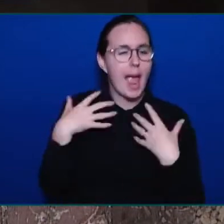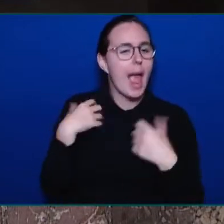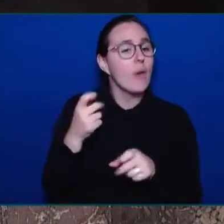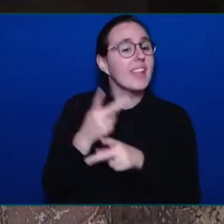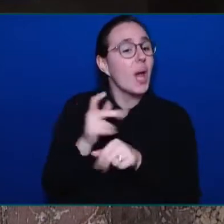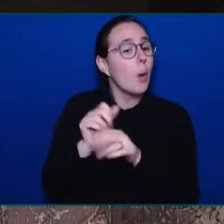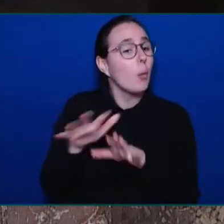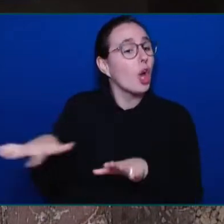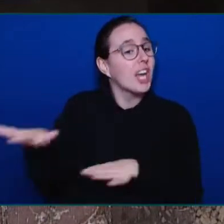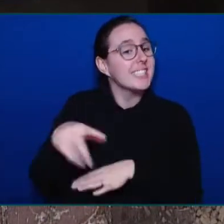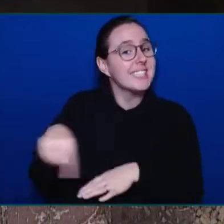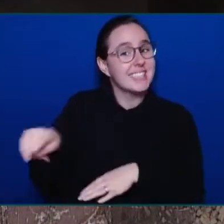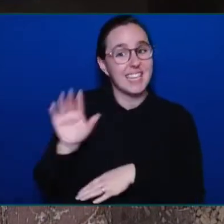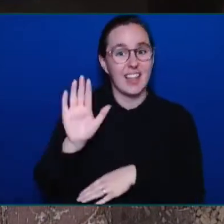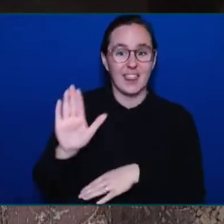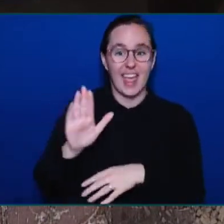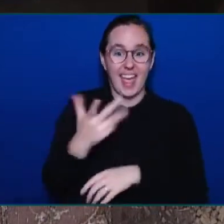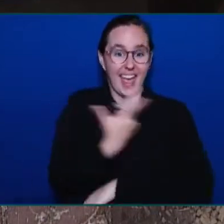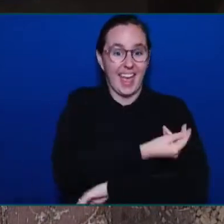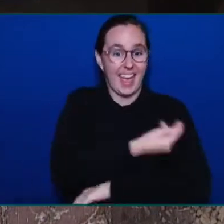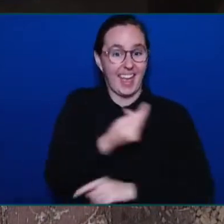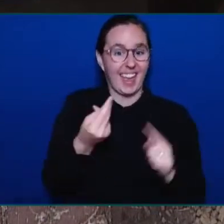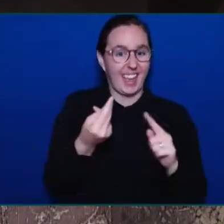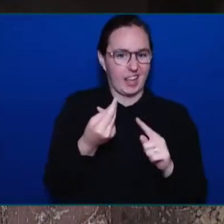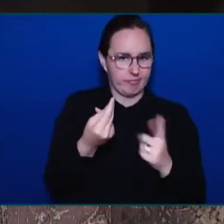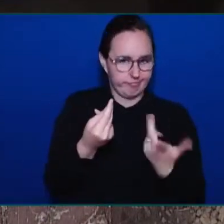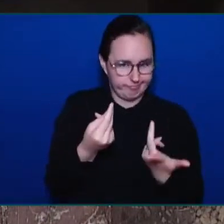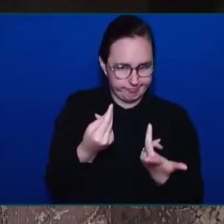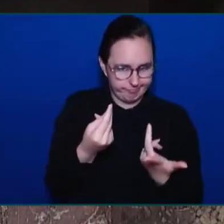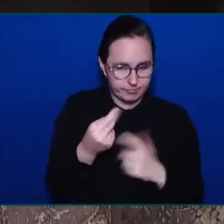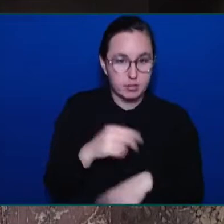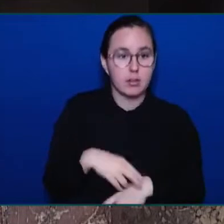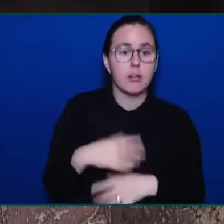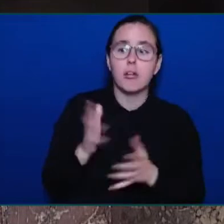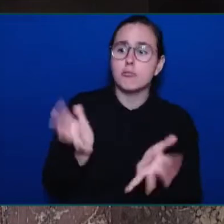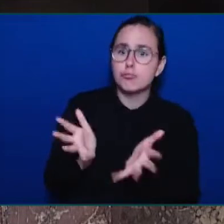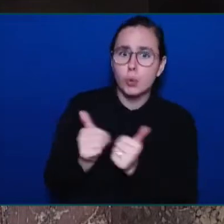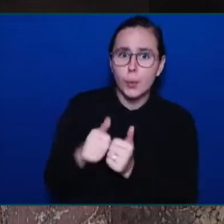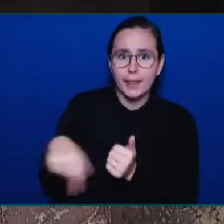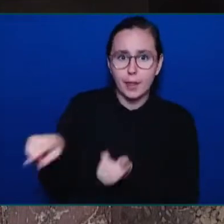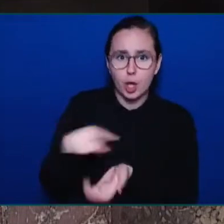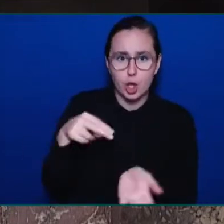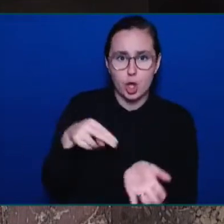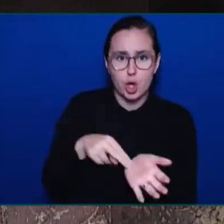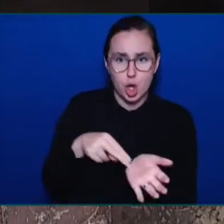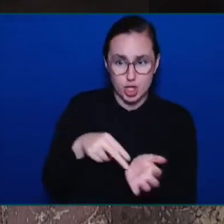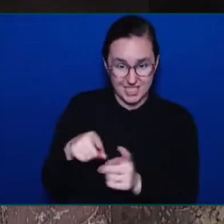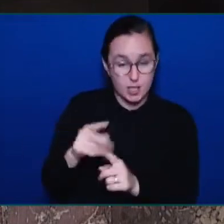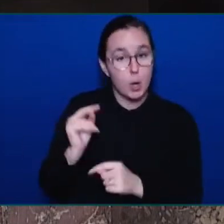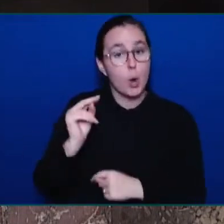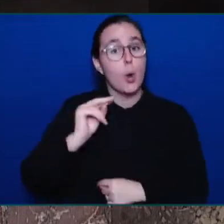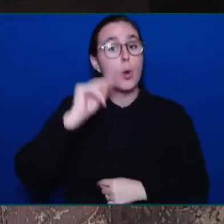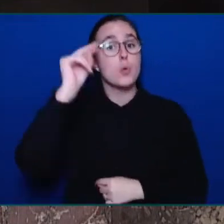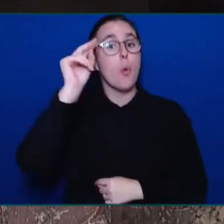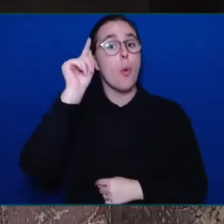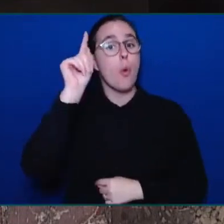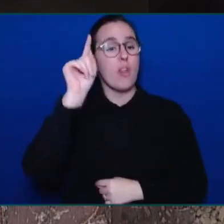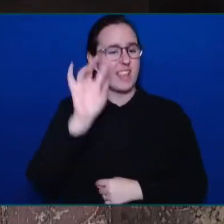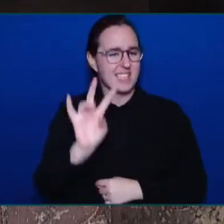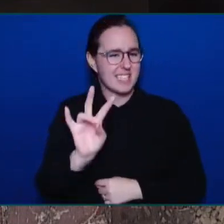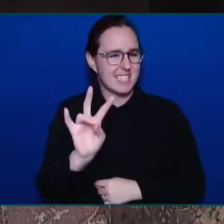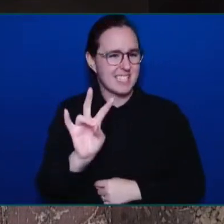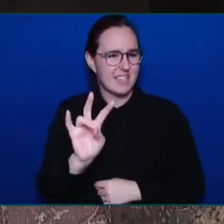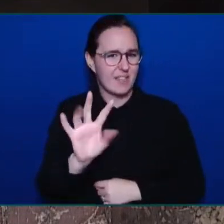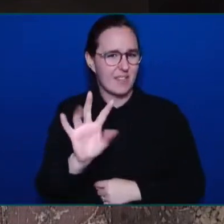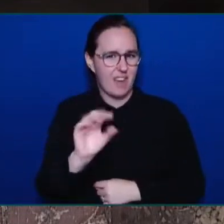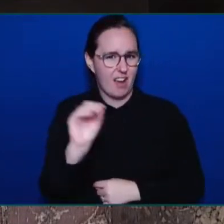nurses, approximately 75% of the nurses in the north and 60% provincially have not received a third booster